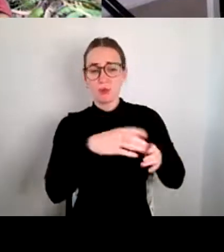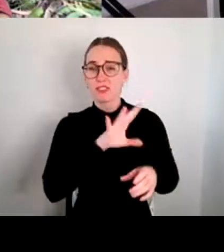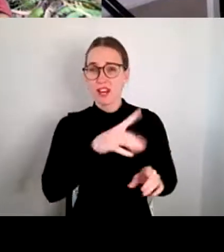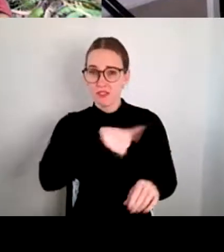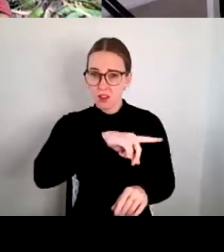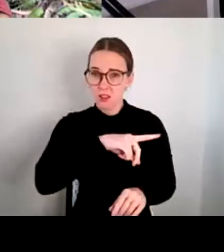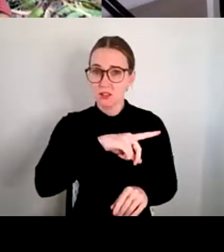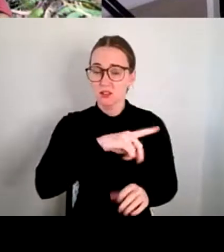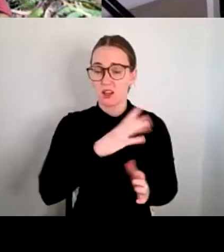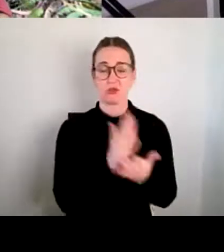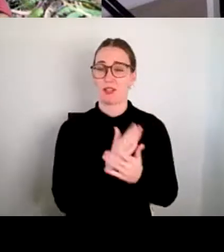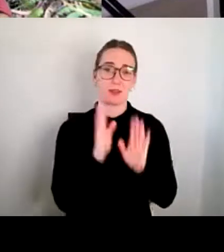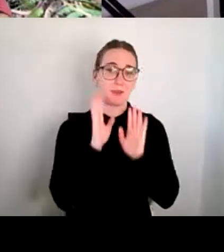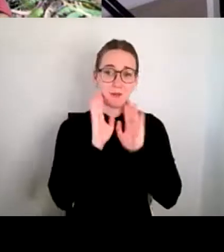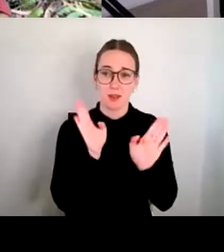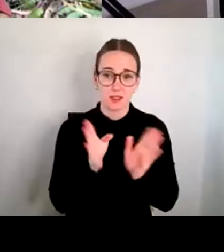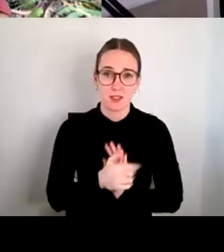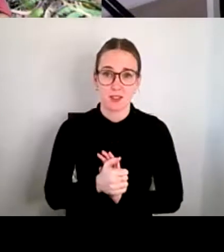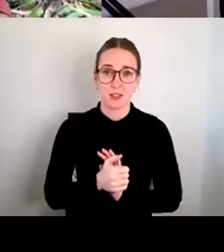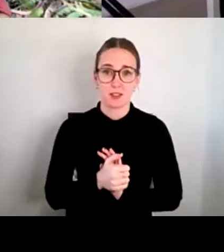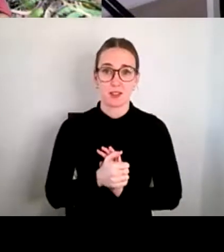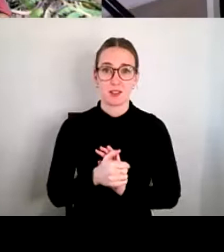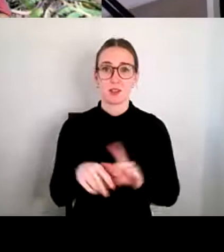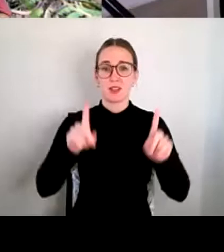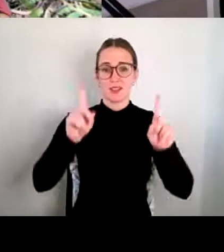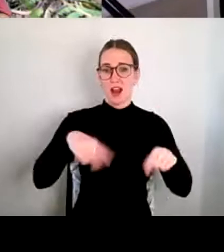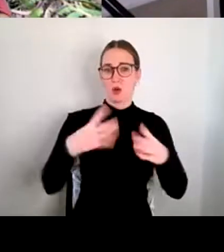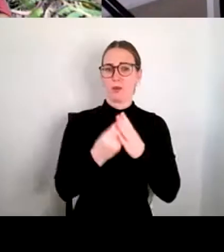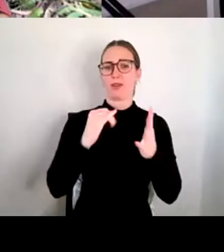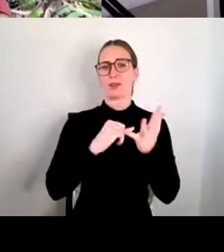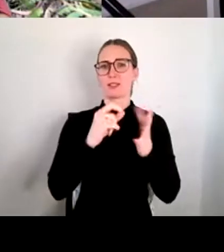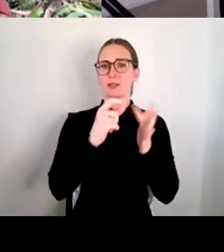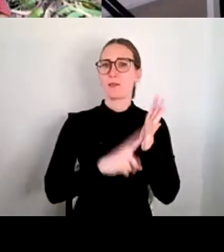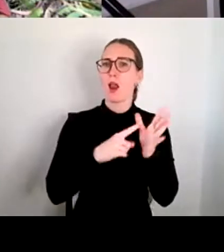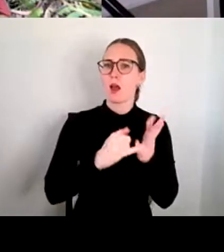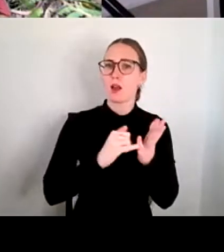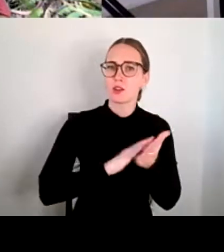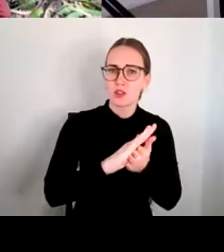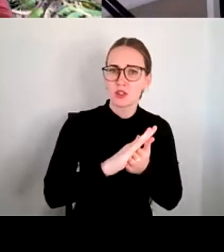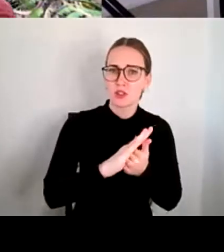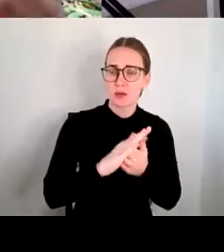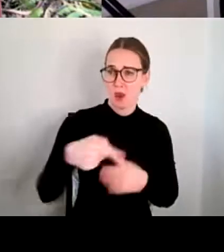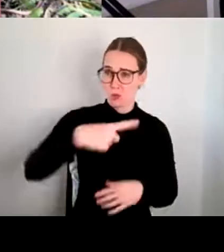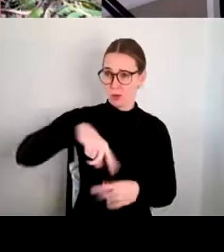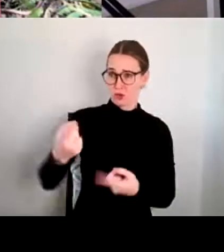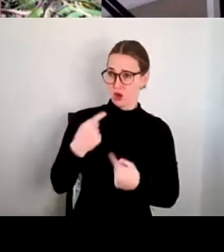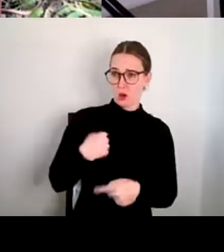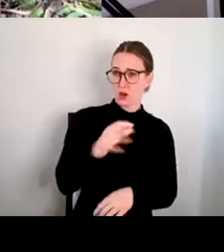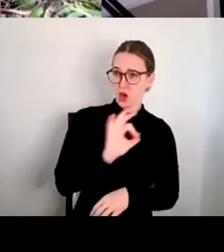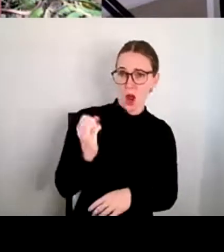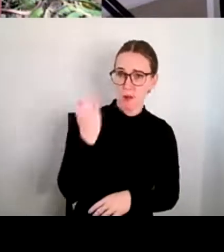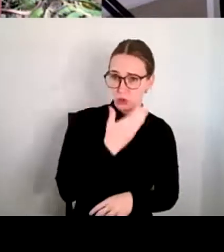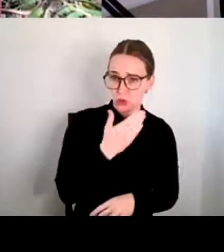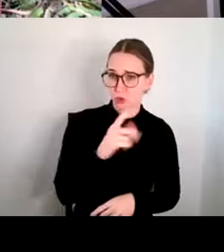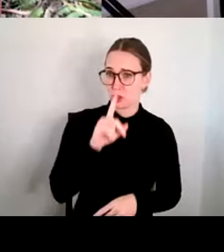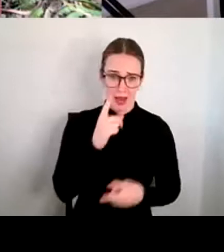It's been amazing. So it started with the splash, but we were all told that we weren't Aboriginal, that we couldn't do our work, that we lived in the